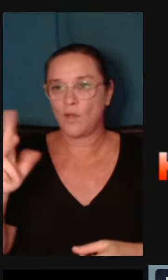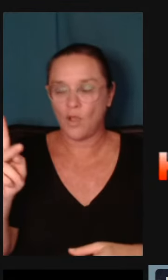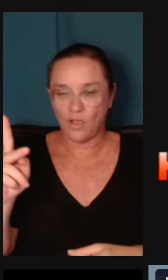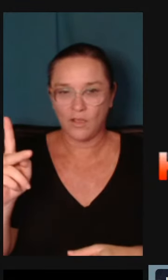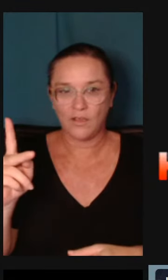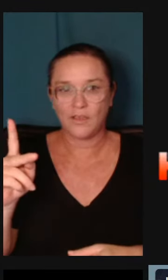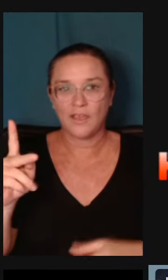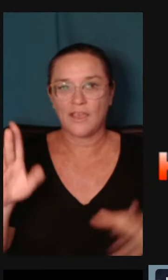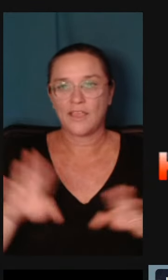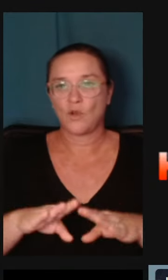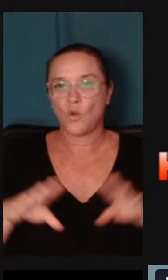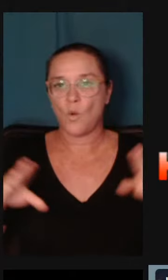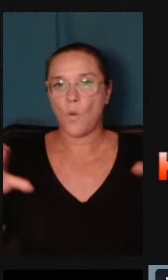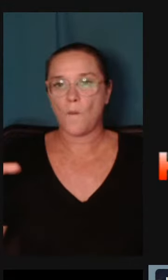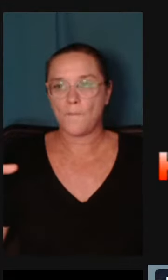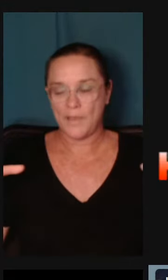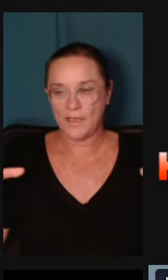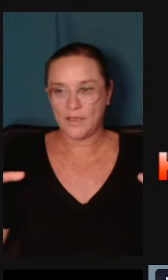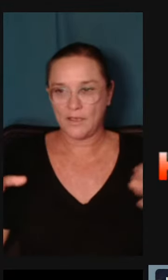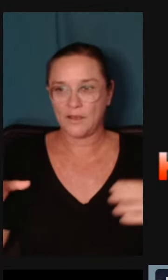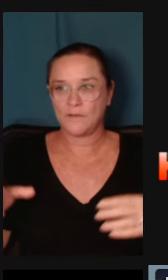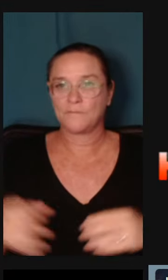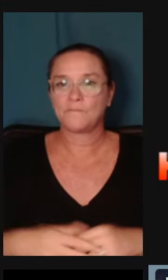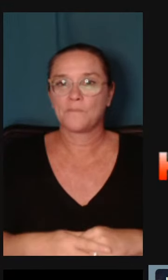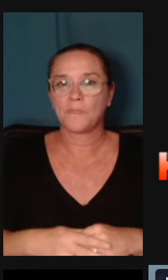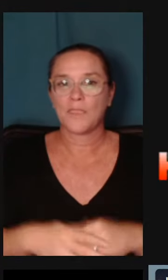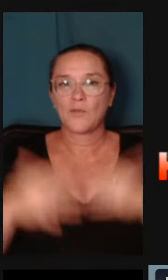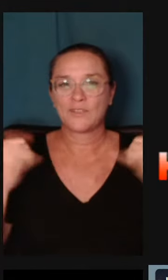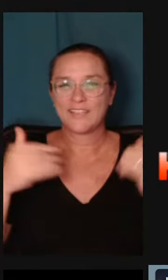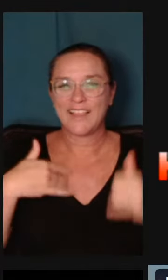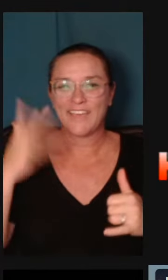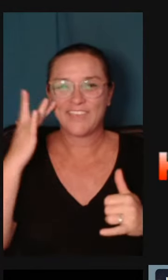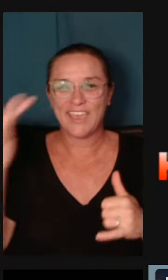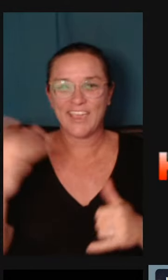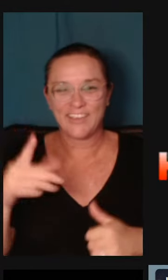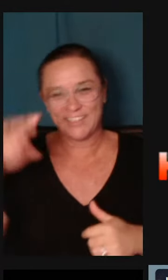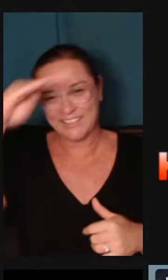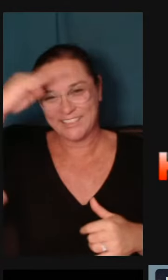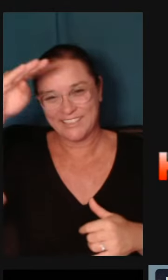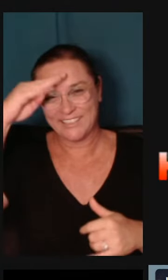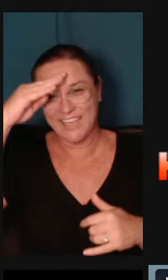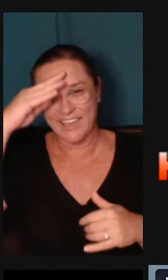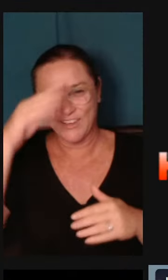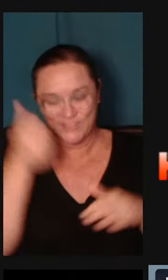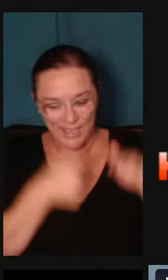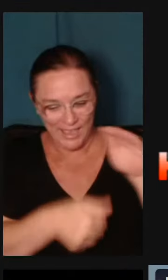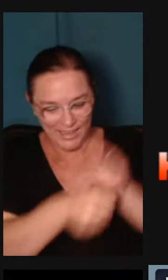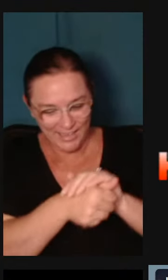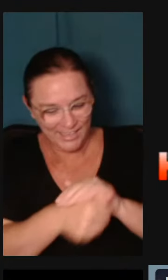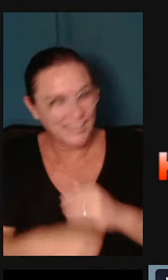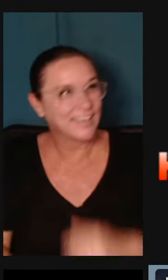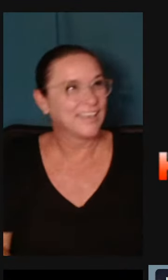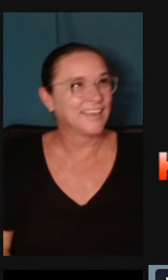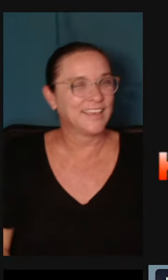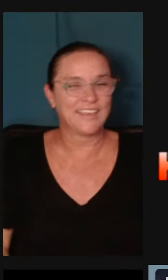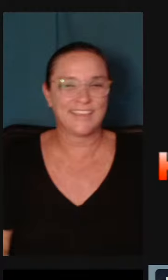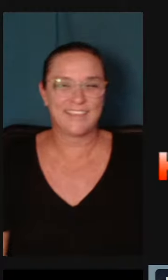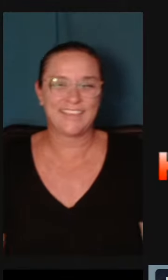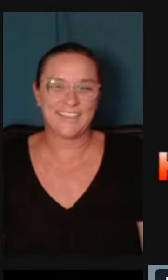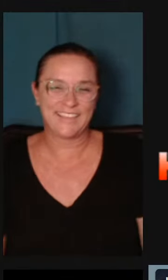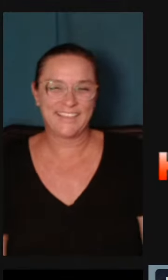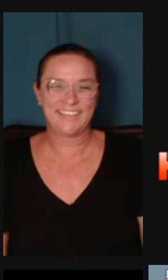are open. We'll cover these. Do we still have Carrie? Dano chickened out, didn't he? All right.